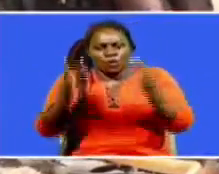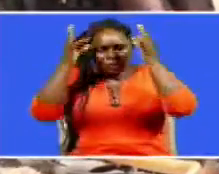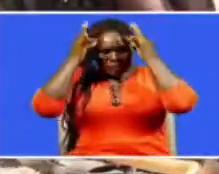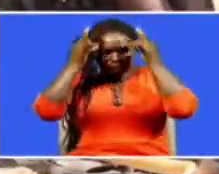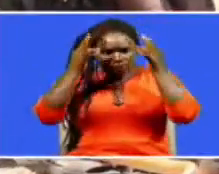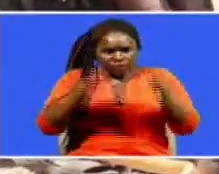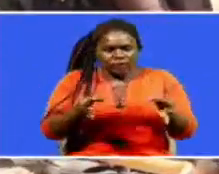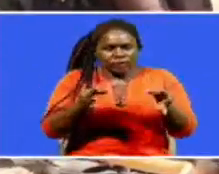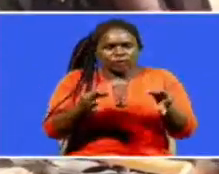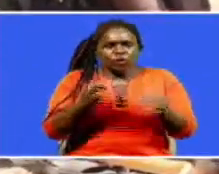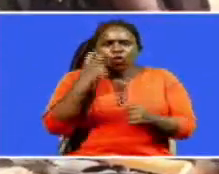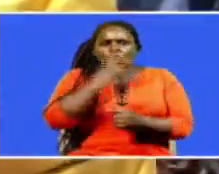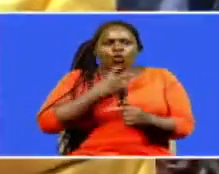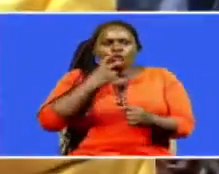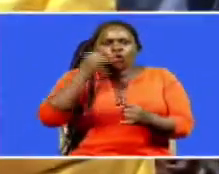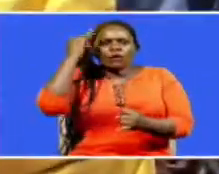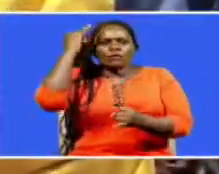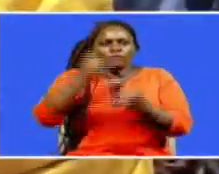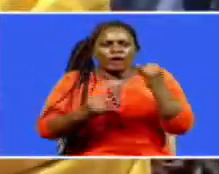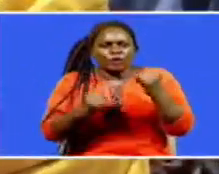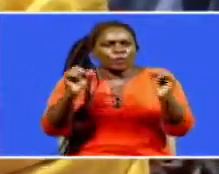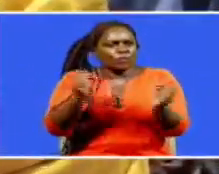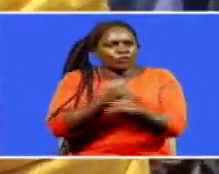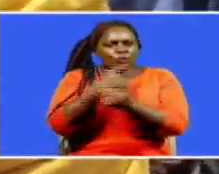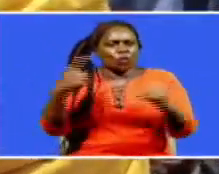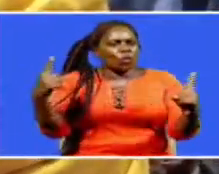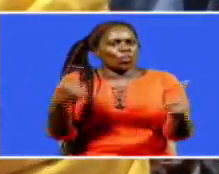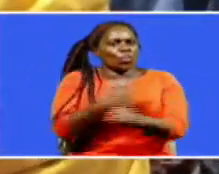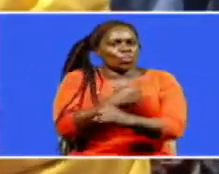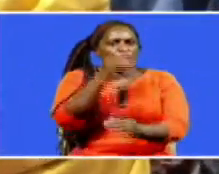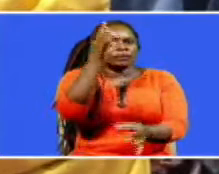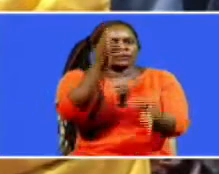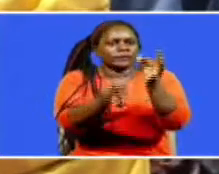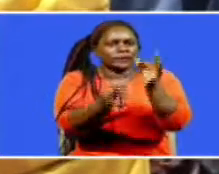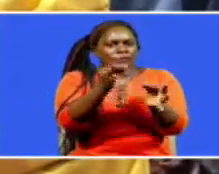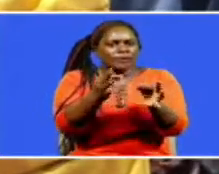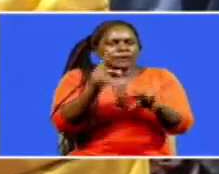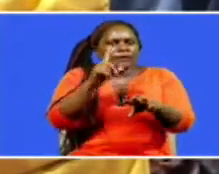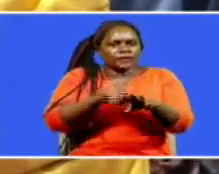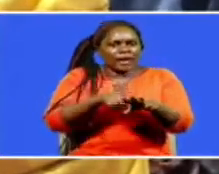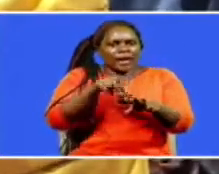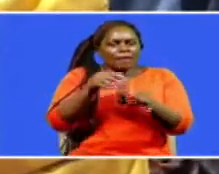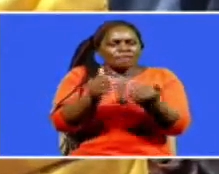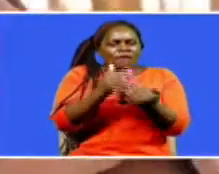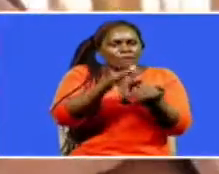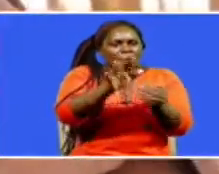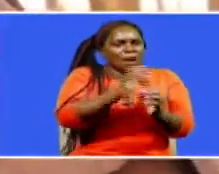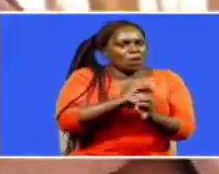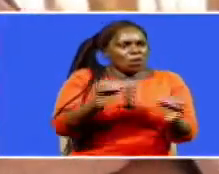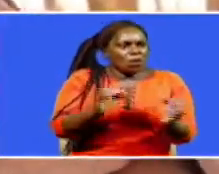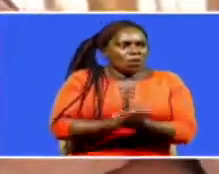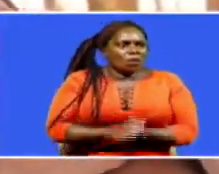decisions often oral and final. No one can go against these judgments, even when they don't favor them.